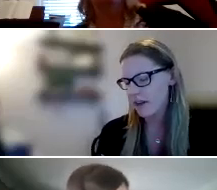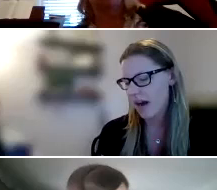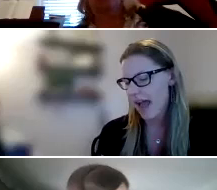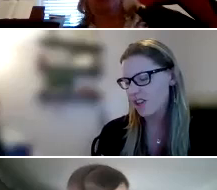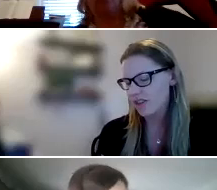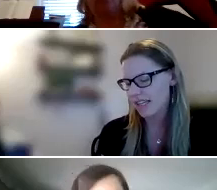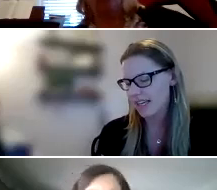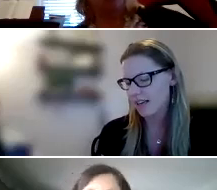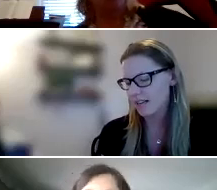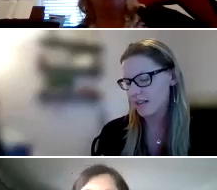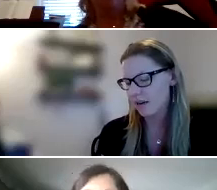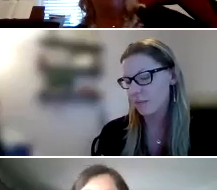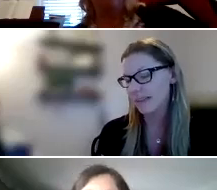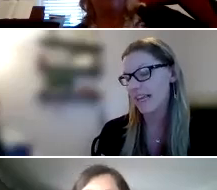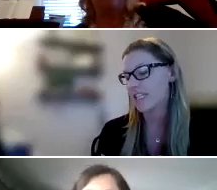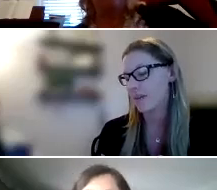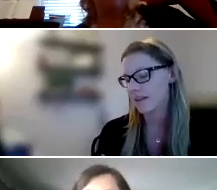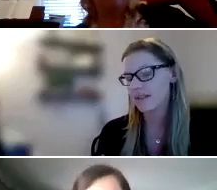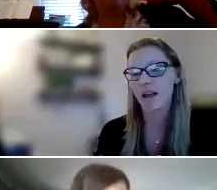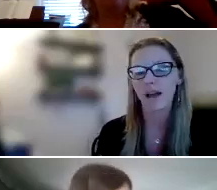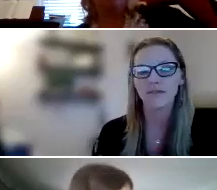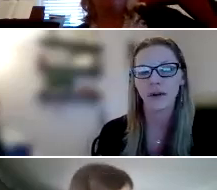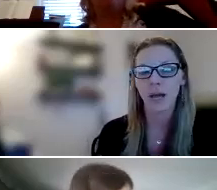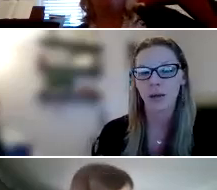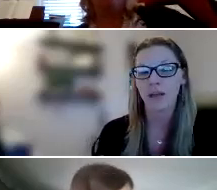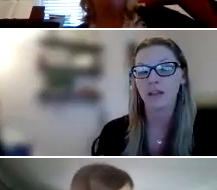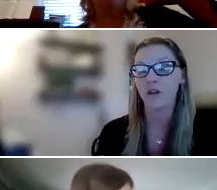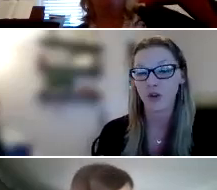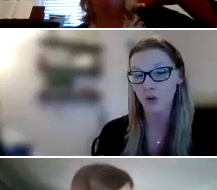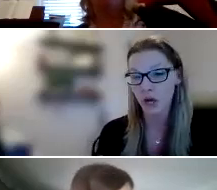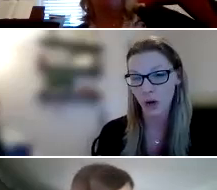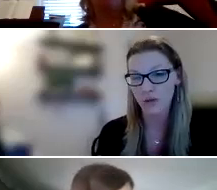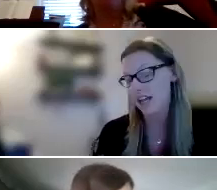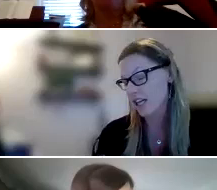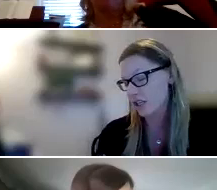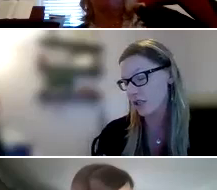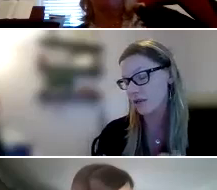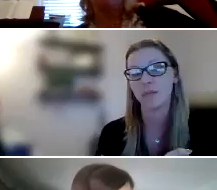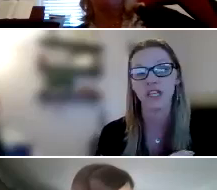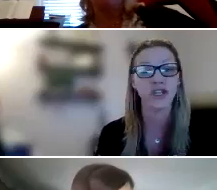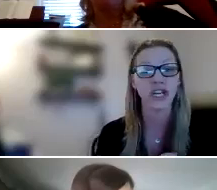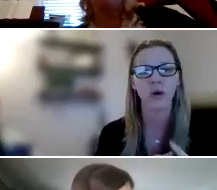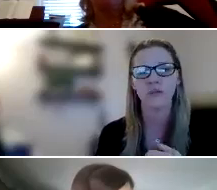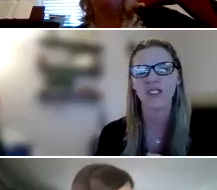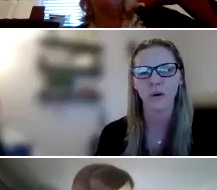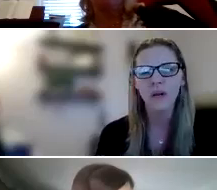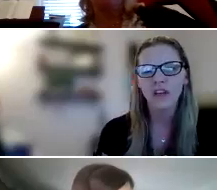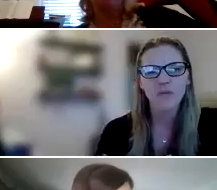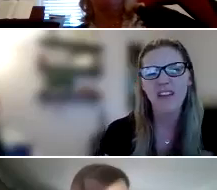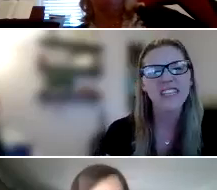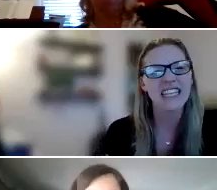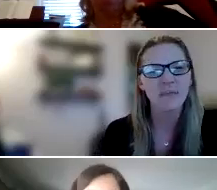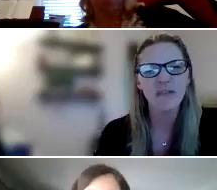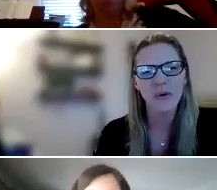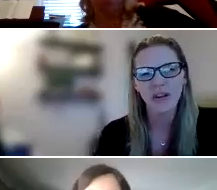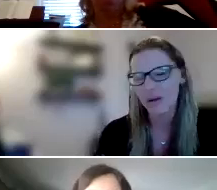99427, these are actually replacements for HCPC level 2 codes that actually used to be G codes. So you